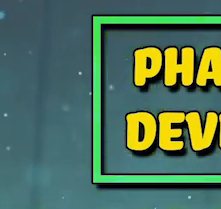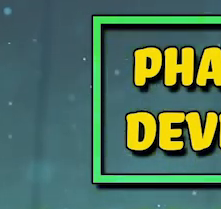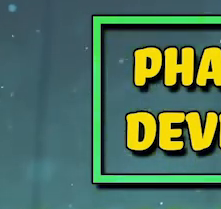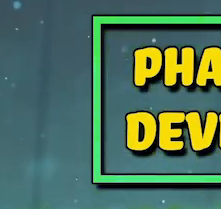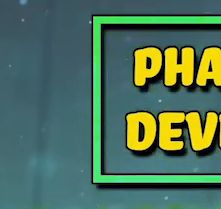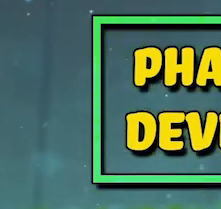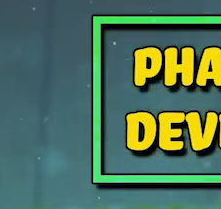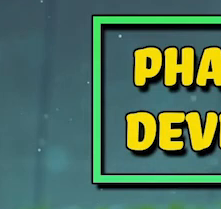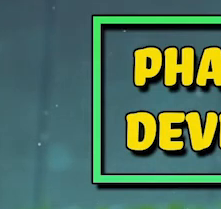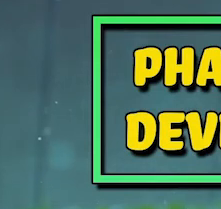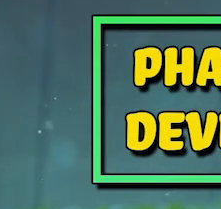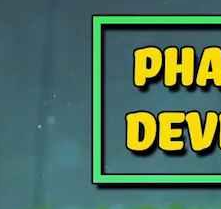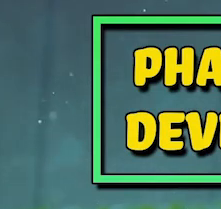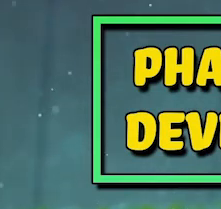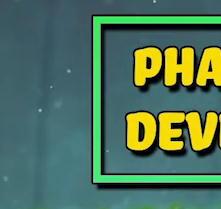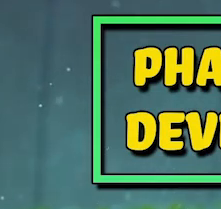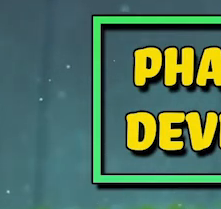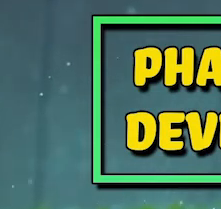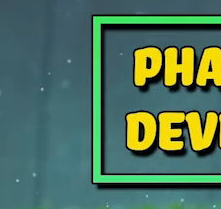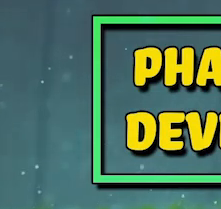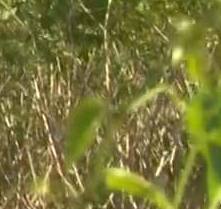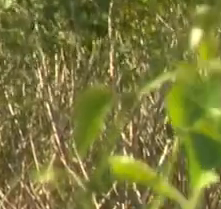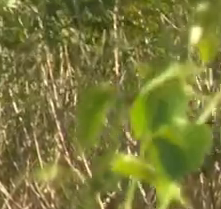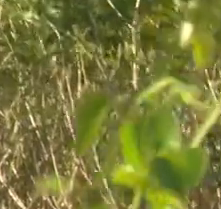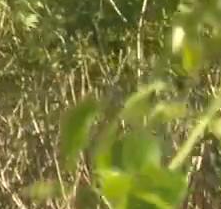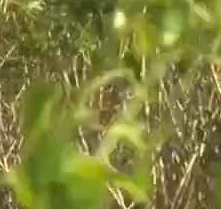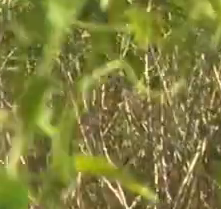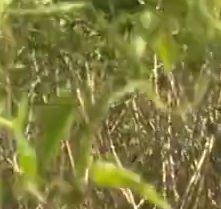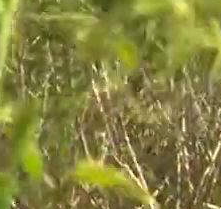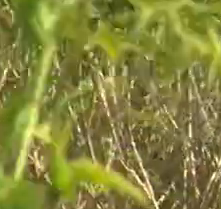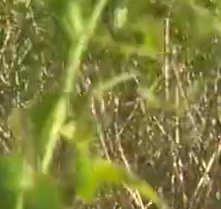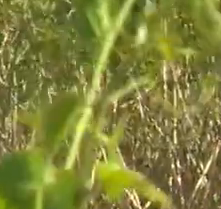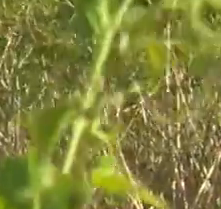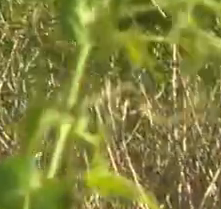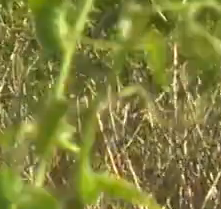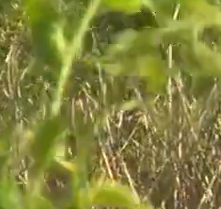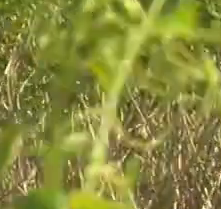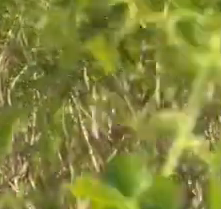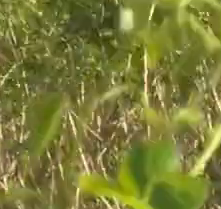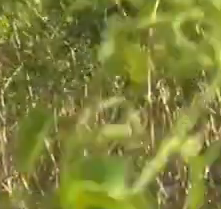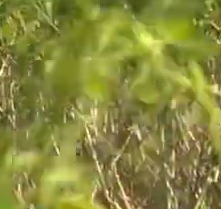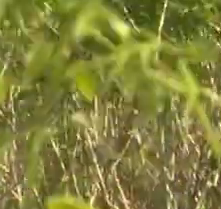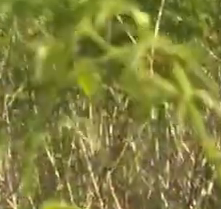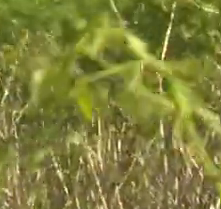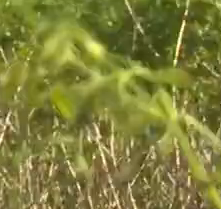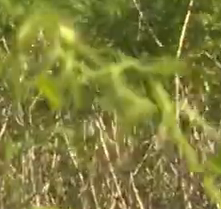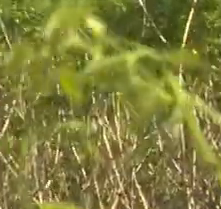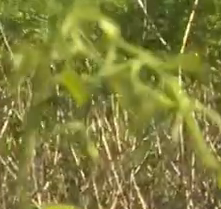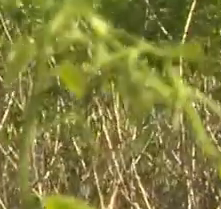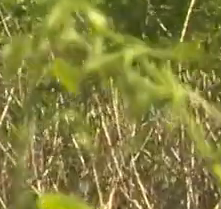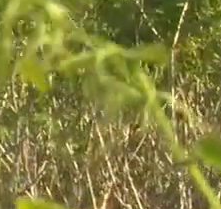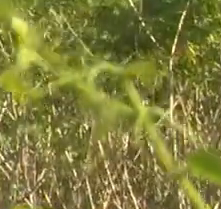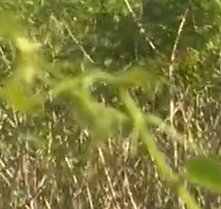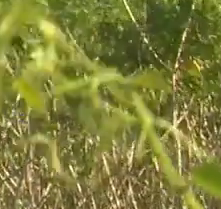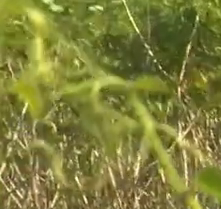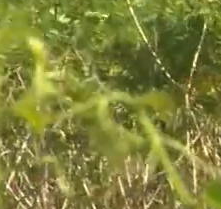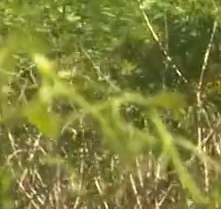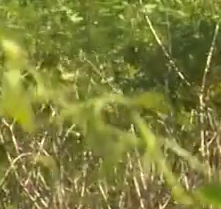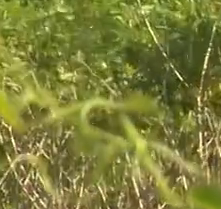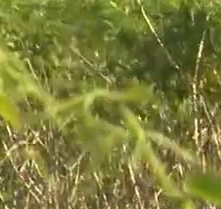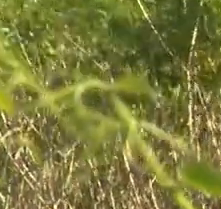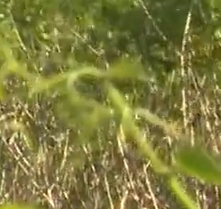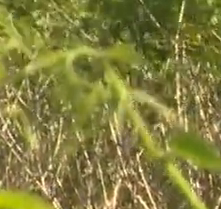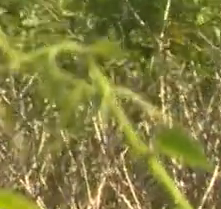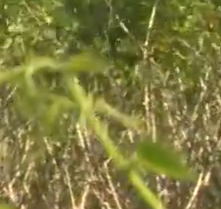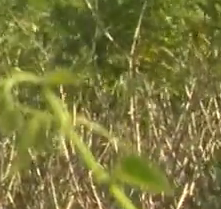at a cost of $5.4 billion. In addition to that, farmers will learn about the proper use of composting from the Rural